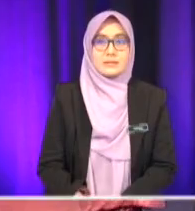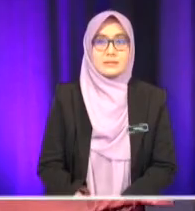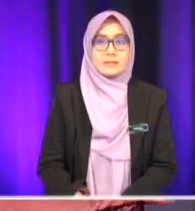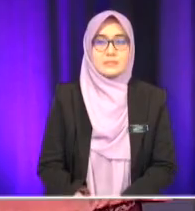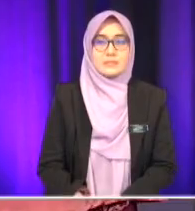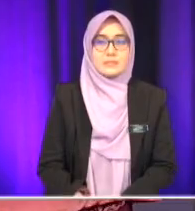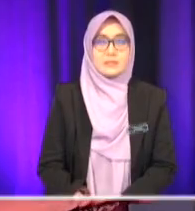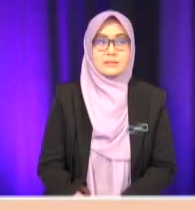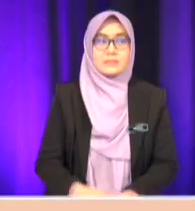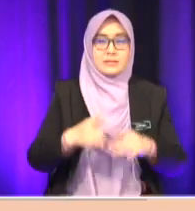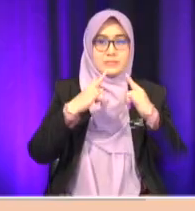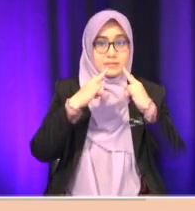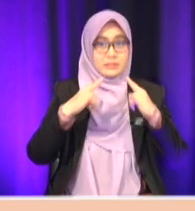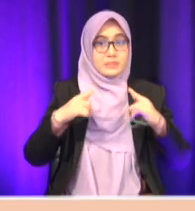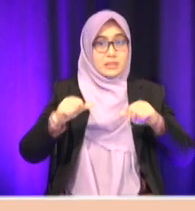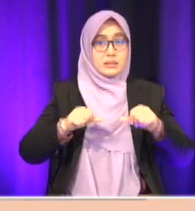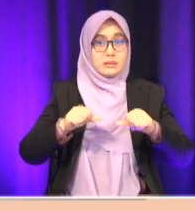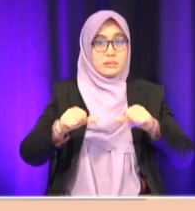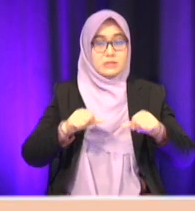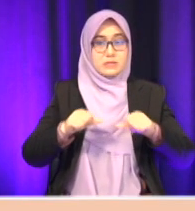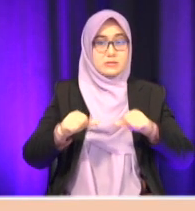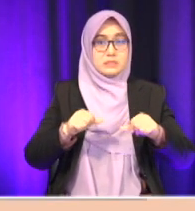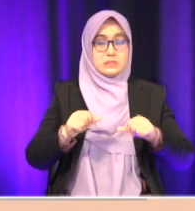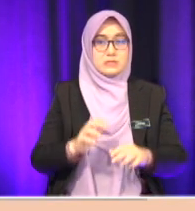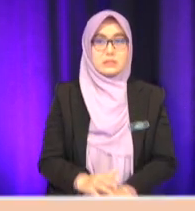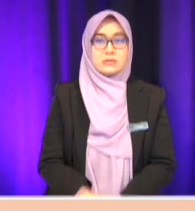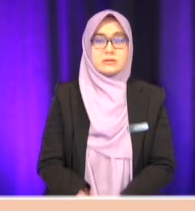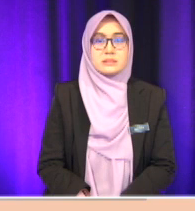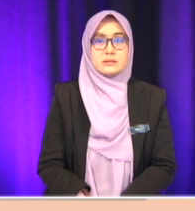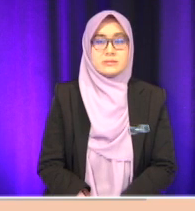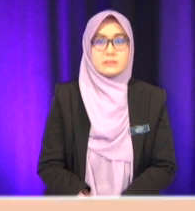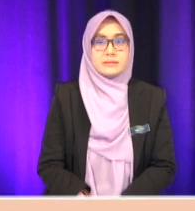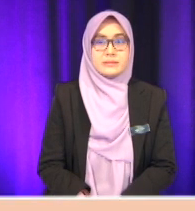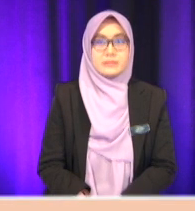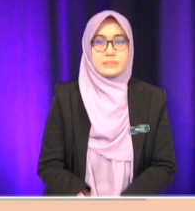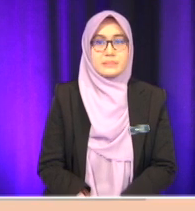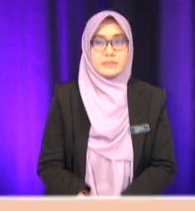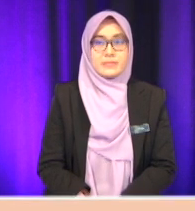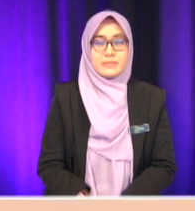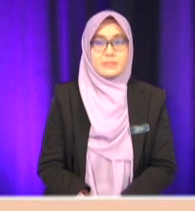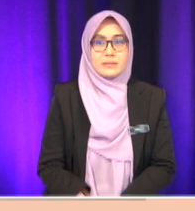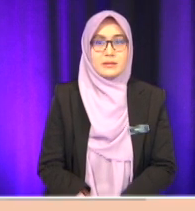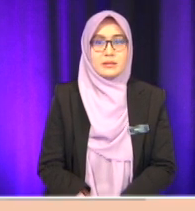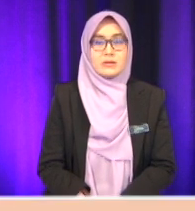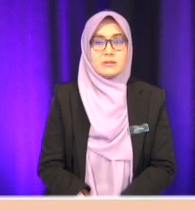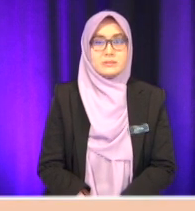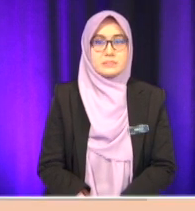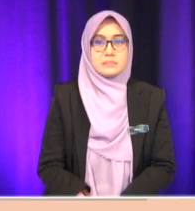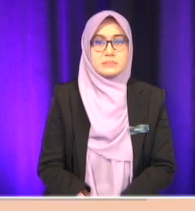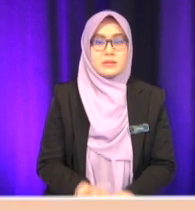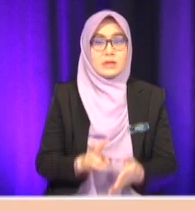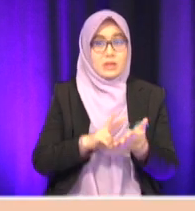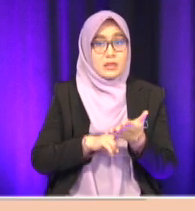the camp activities are creatively designed to motivate and boost our confidence.